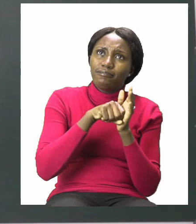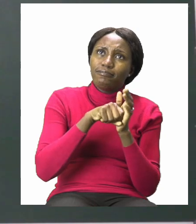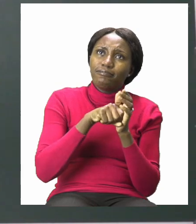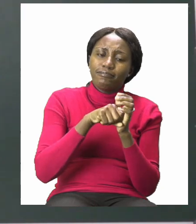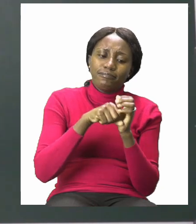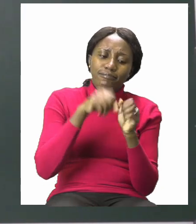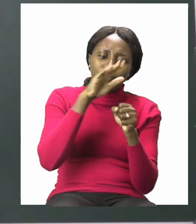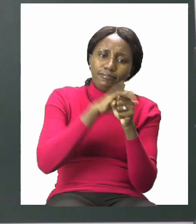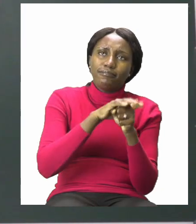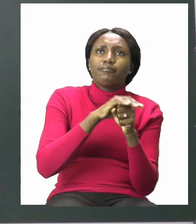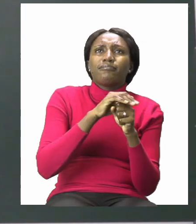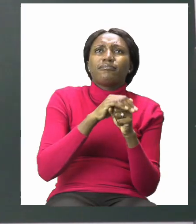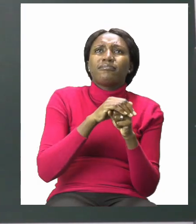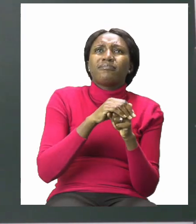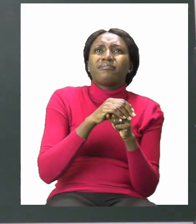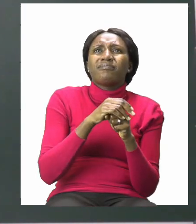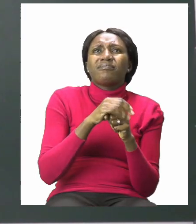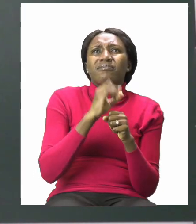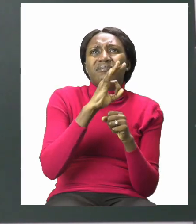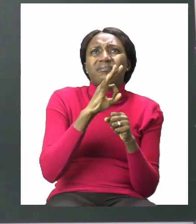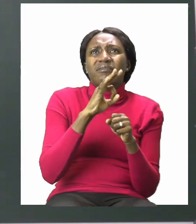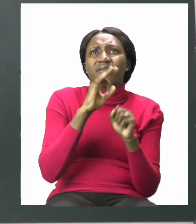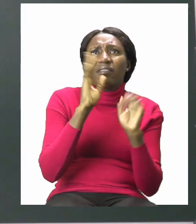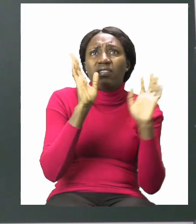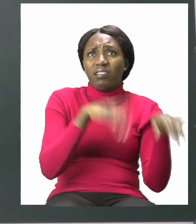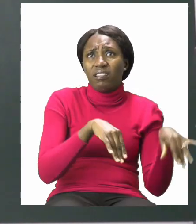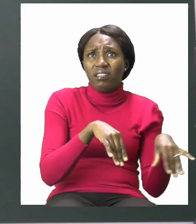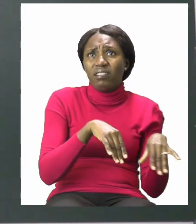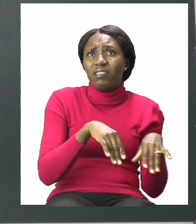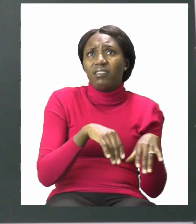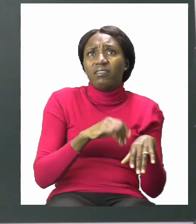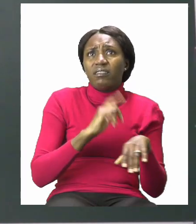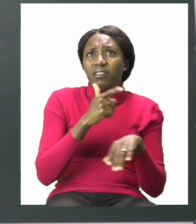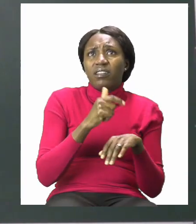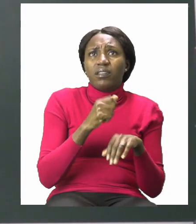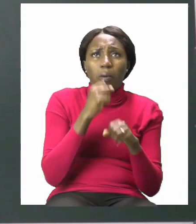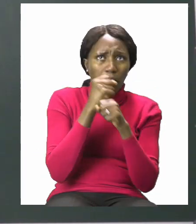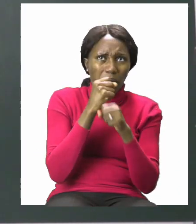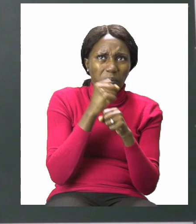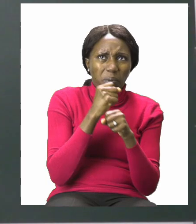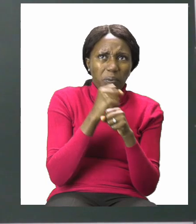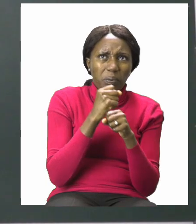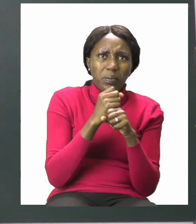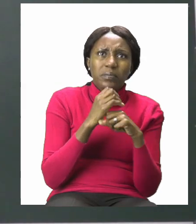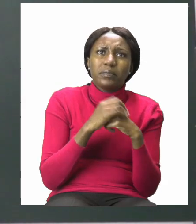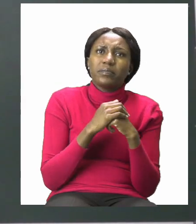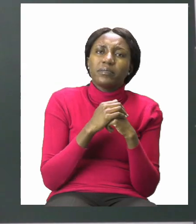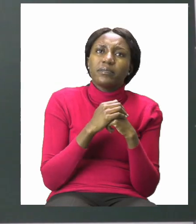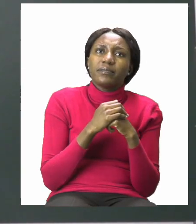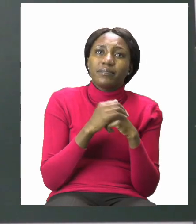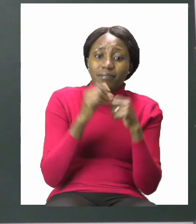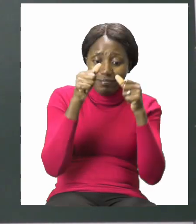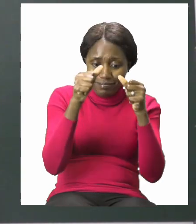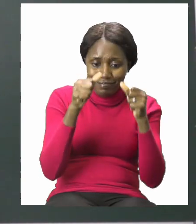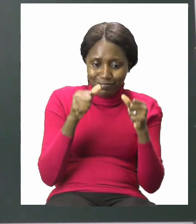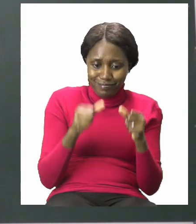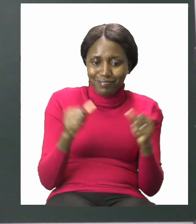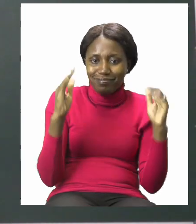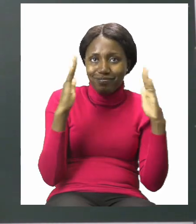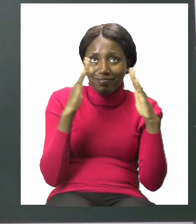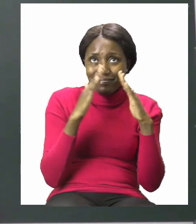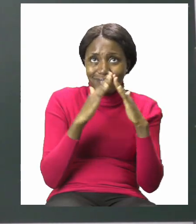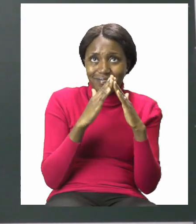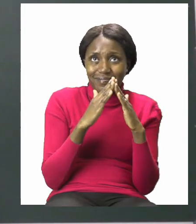be on so that it does not dry out. So now that I have put glue on my page, I'm going to stick